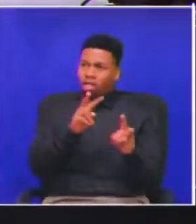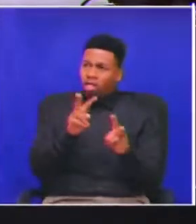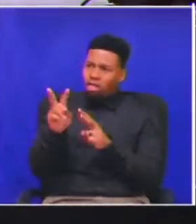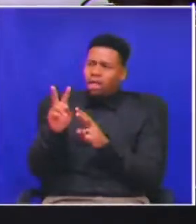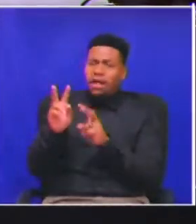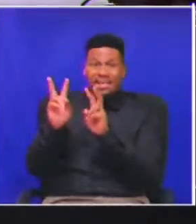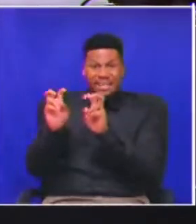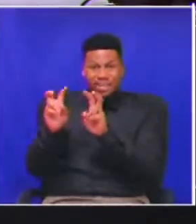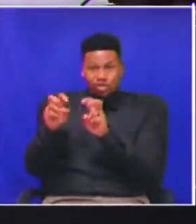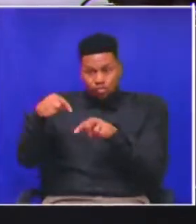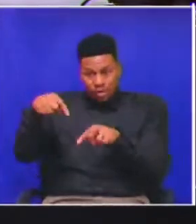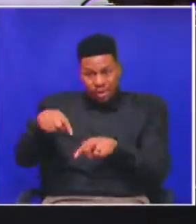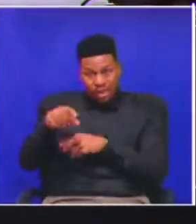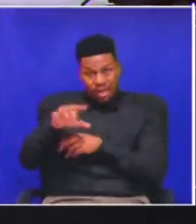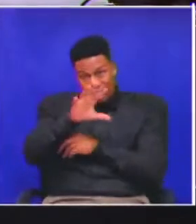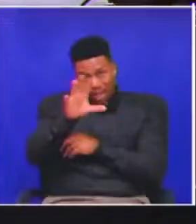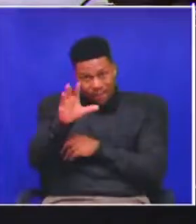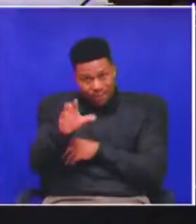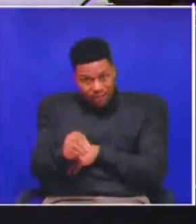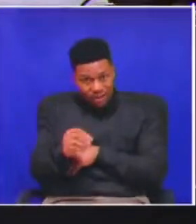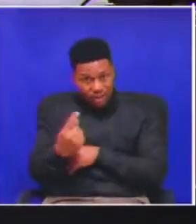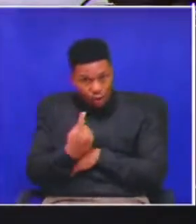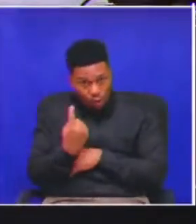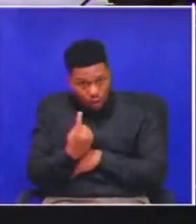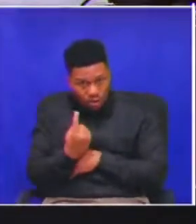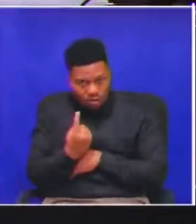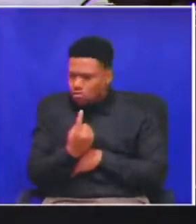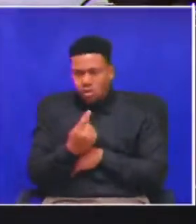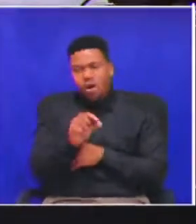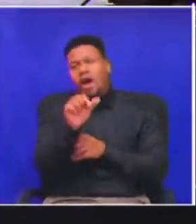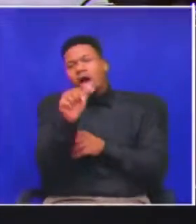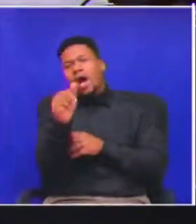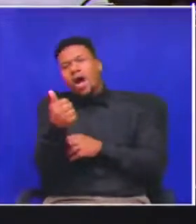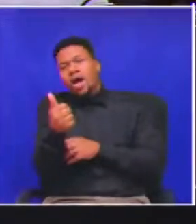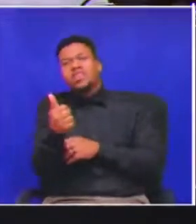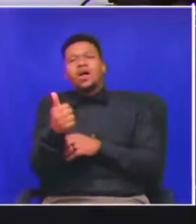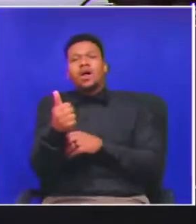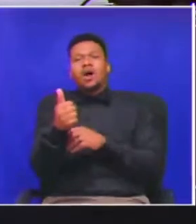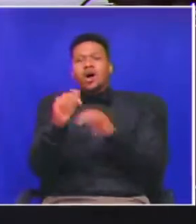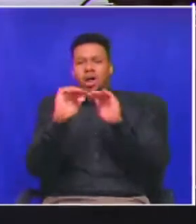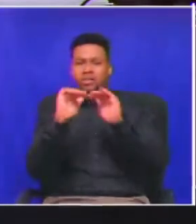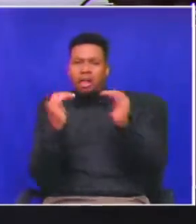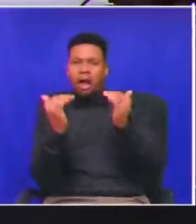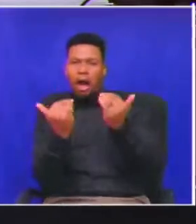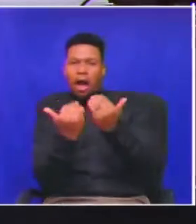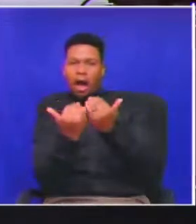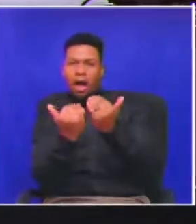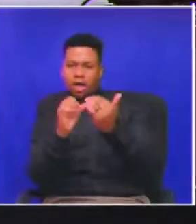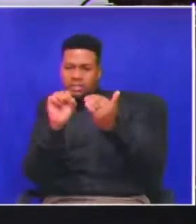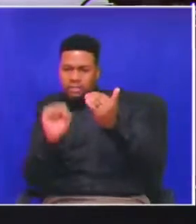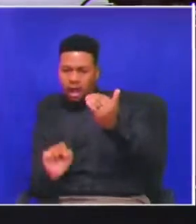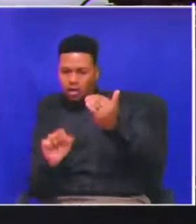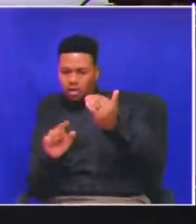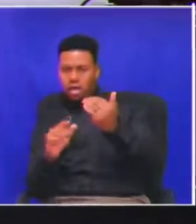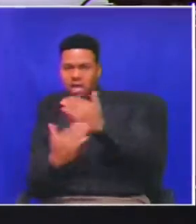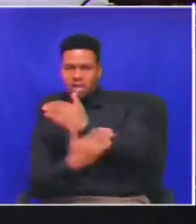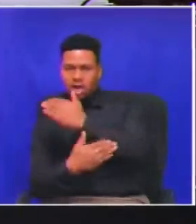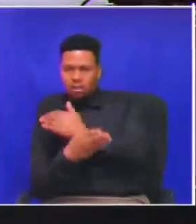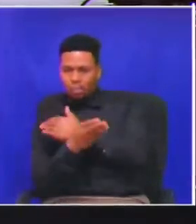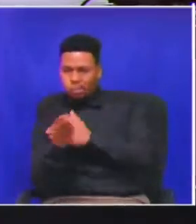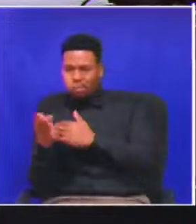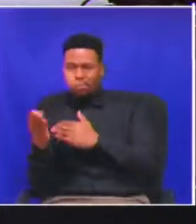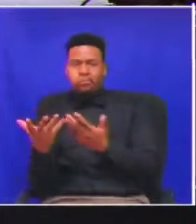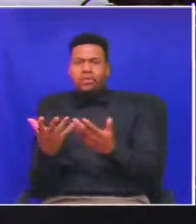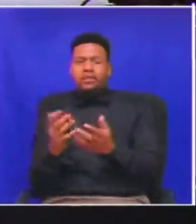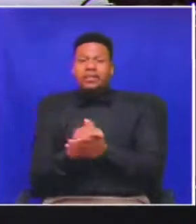global South on the global agenda, to have those matters discussed and the challenges that